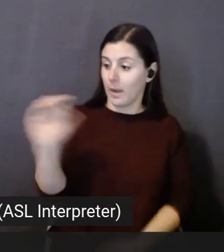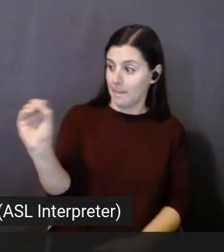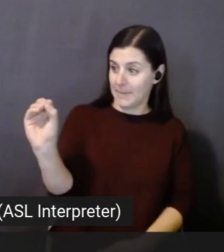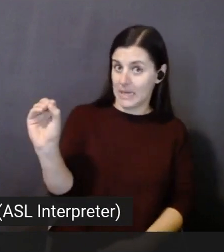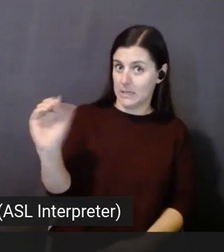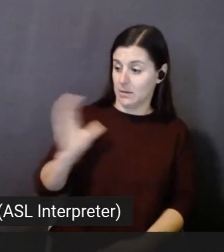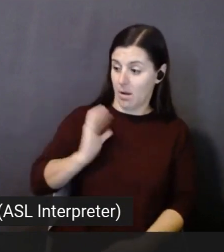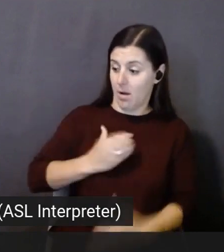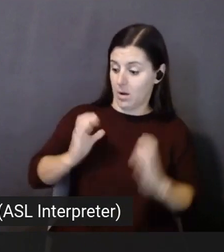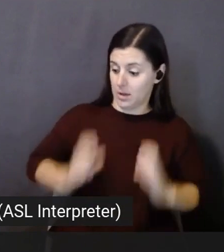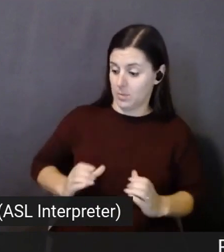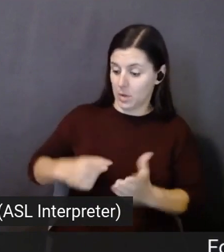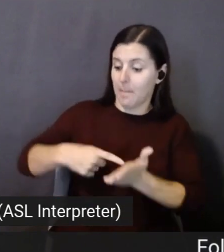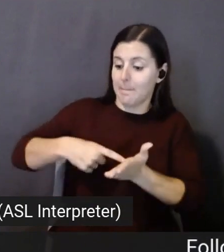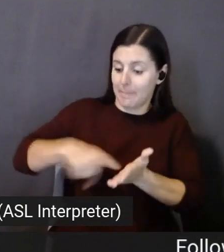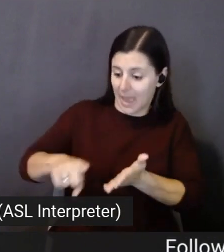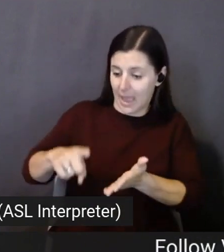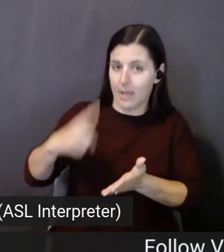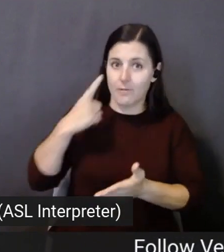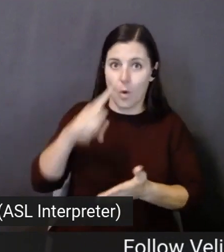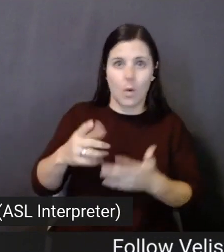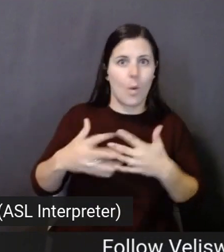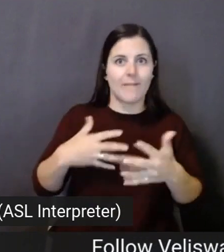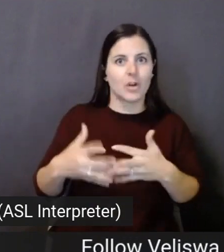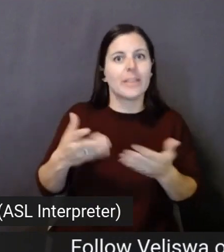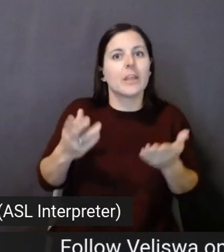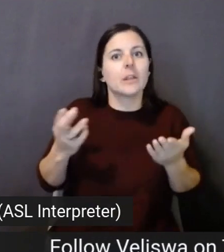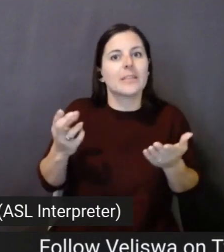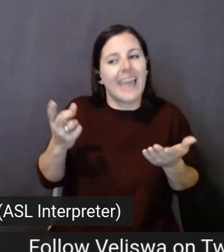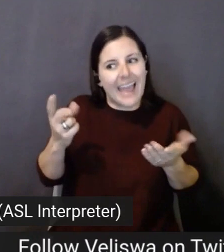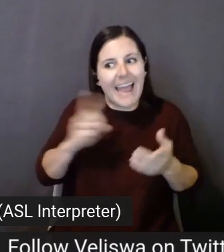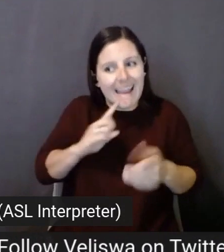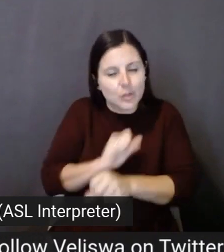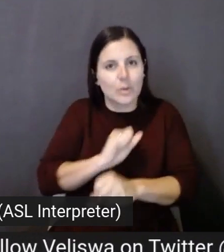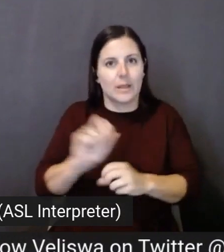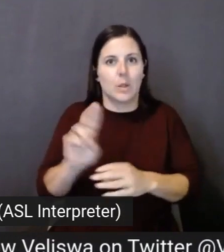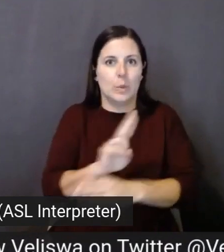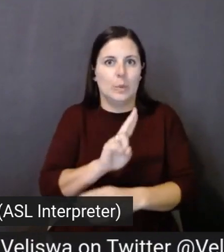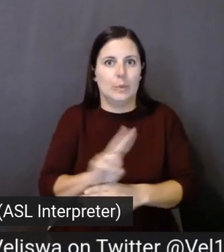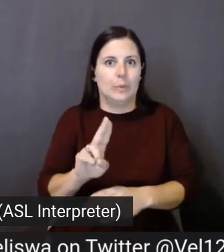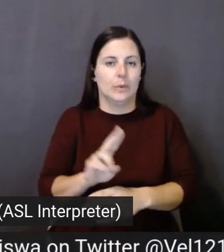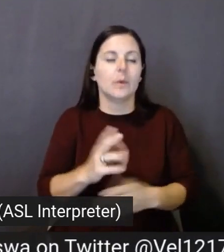that they use, which is very much in line with many of our other AWS services. And so